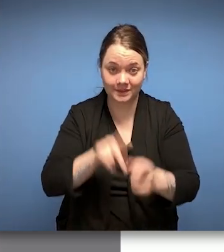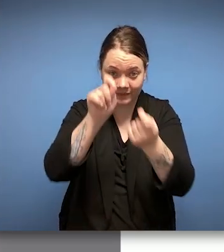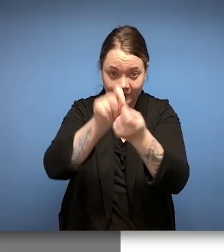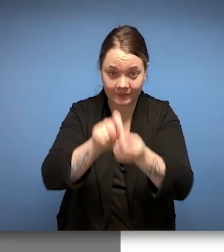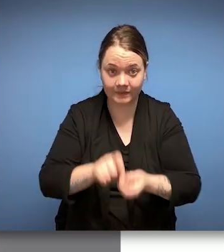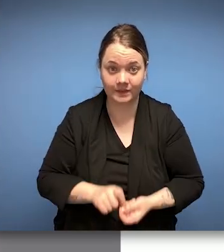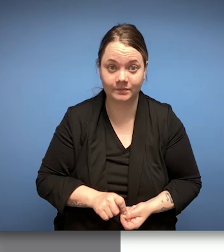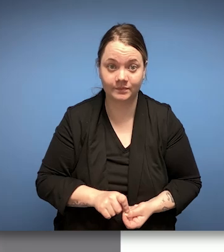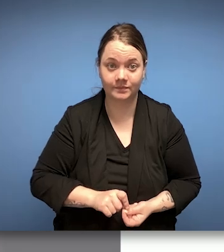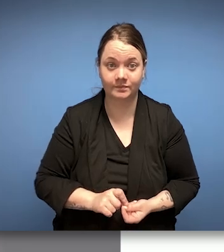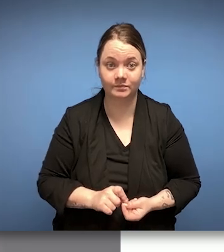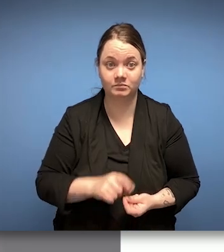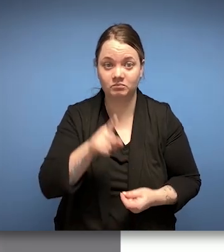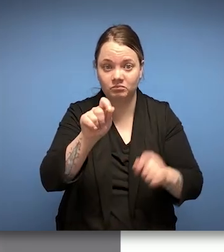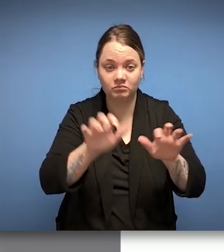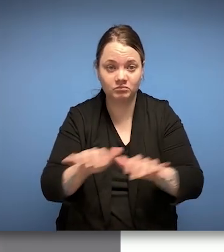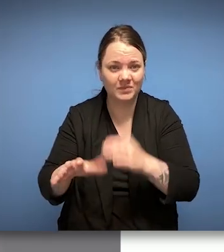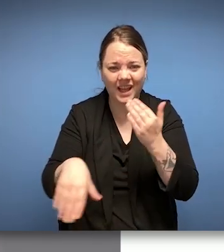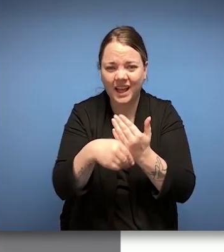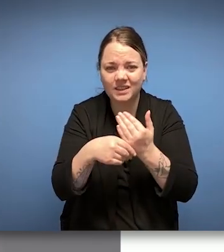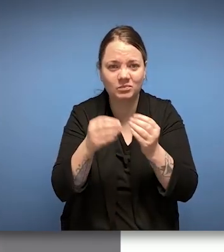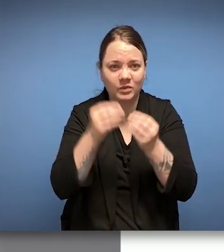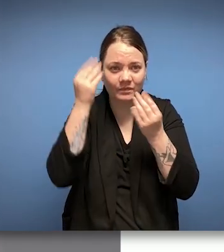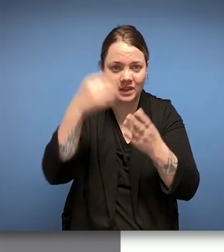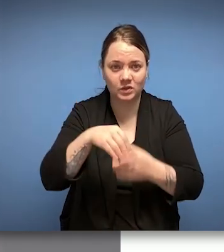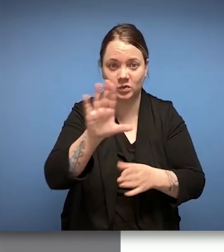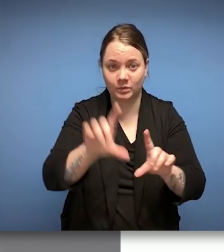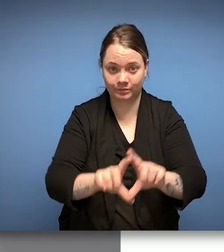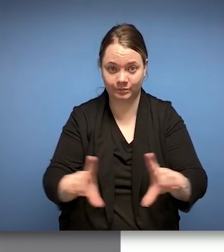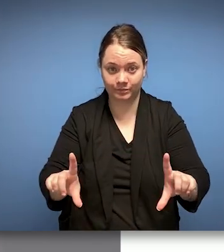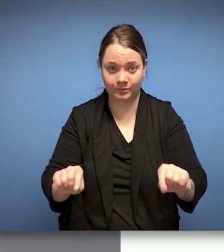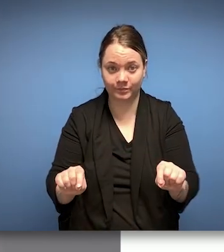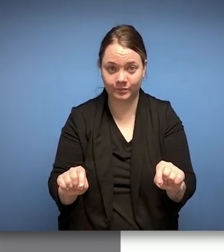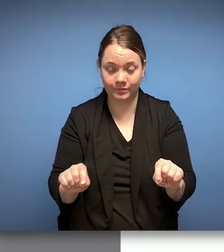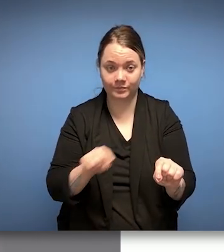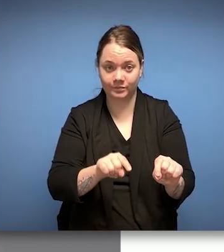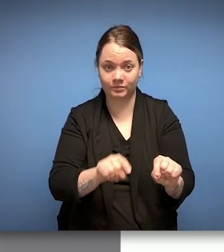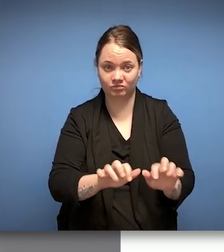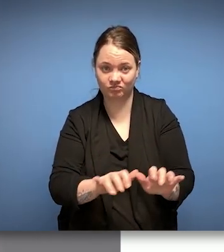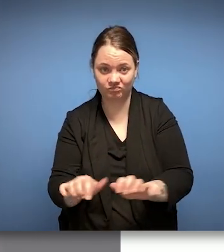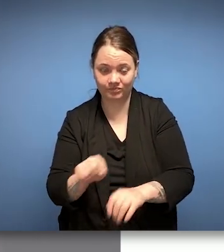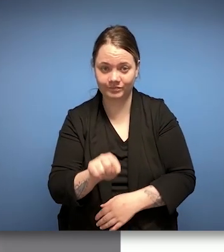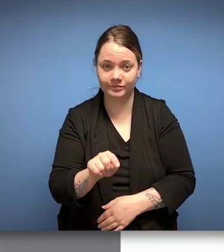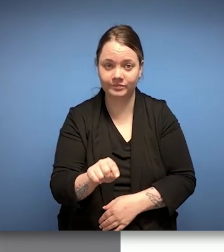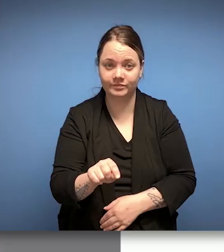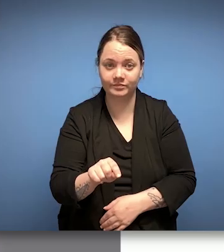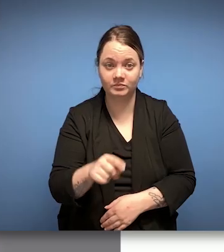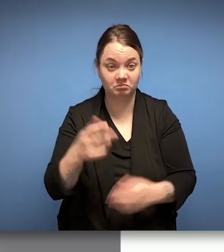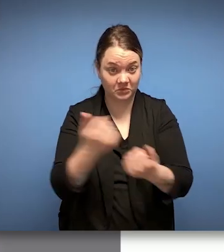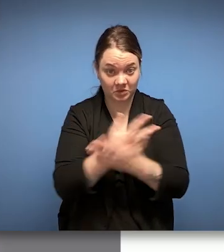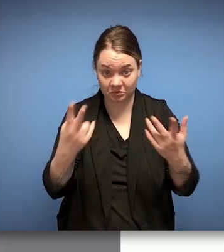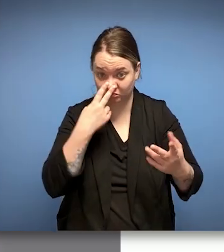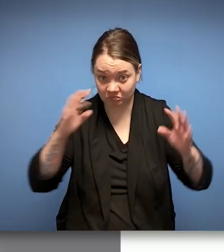details. You can type any additional information about your request in the box provided. When